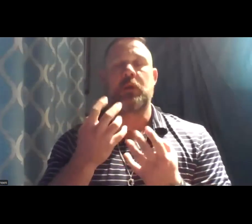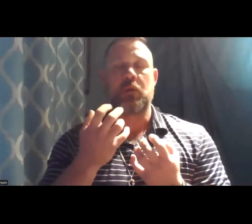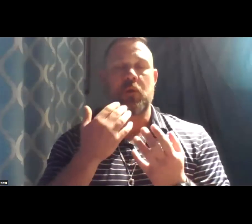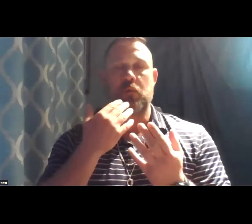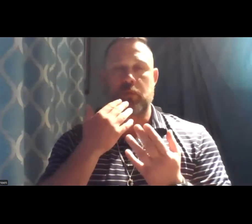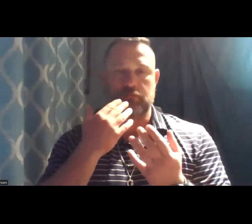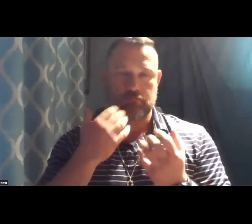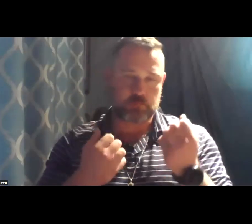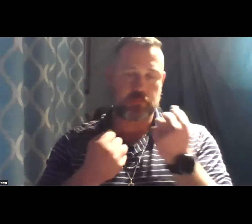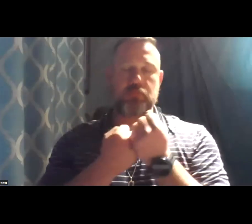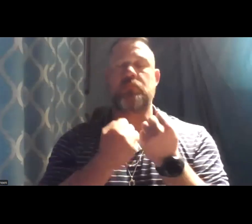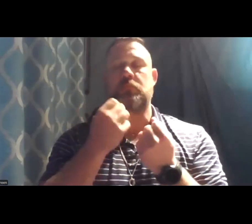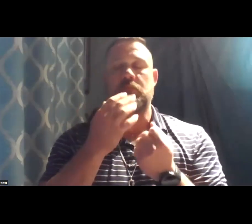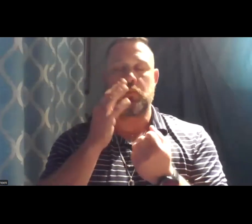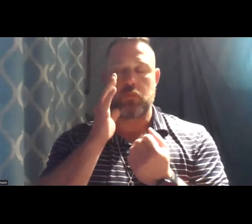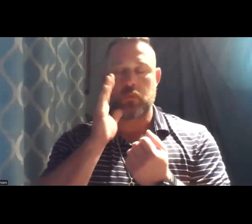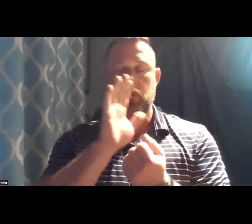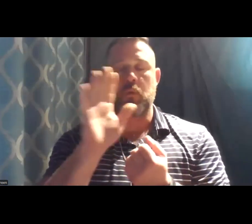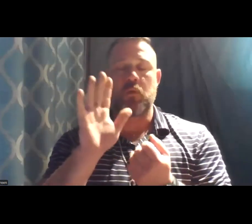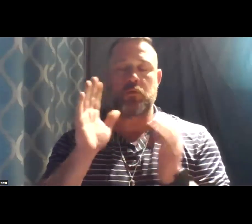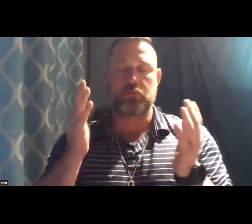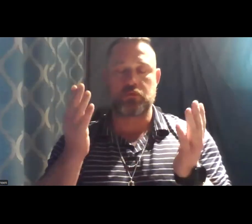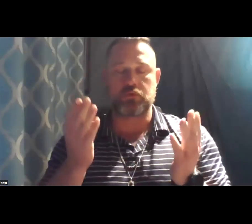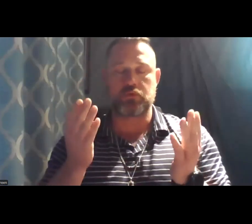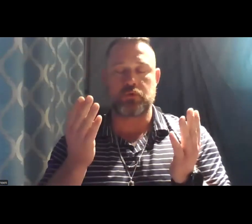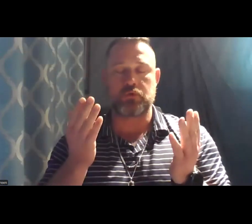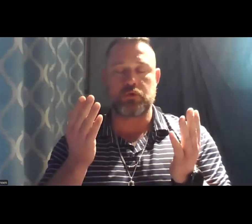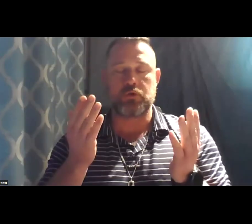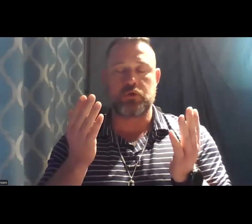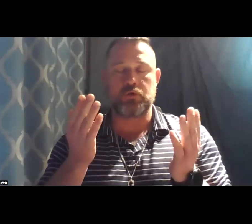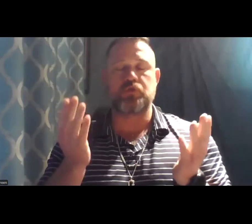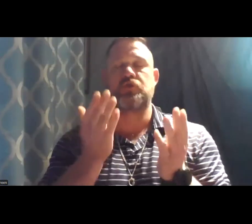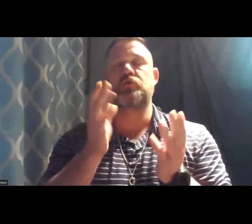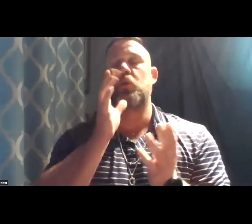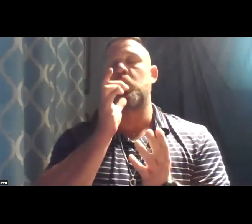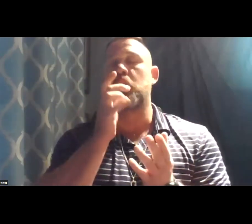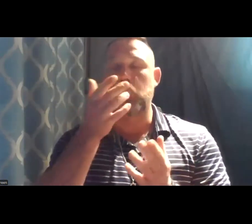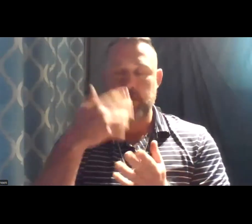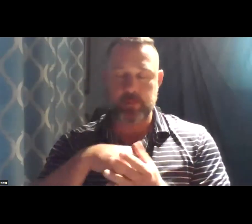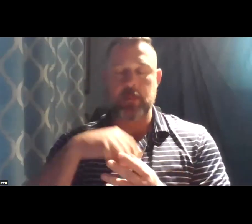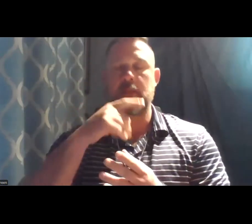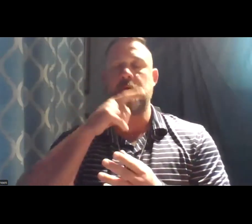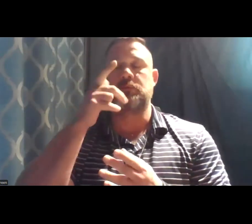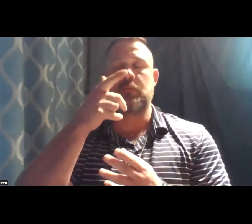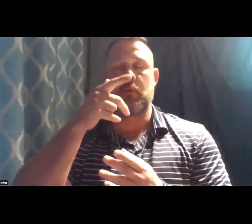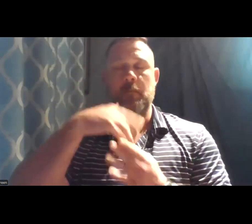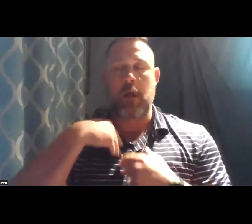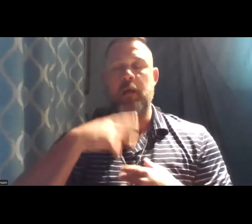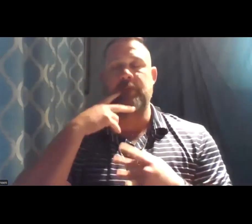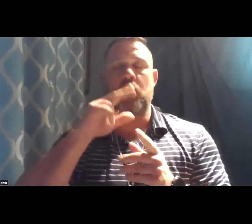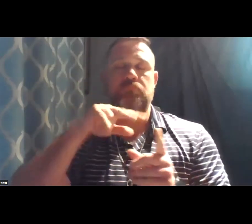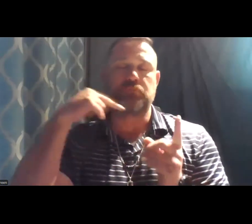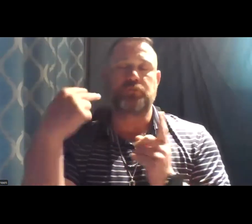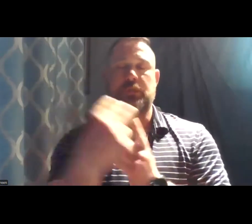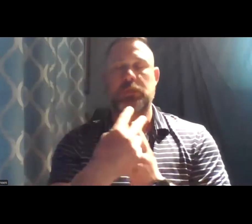endorse the suggestions you made about who should join this advisory body to bring even additional perspectives. So thank you.